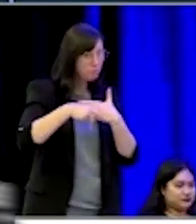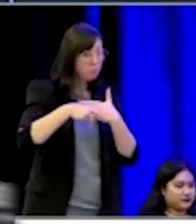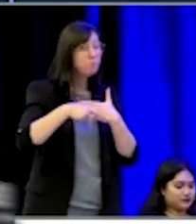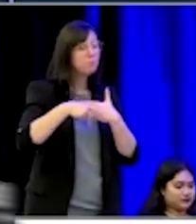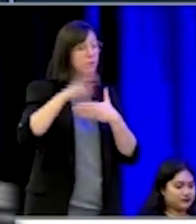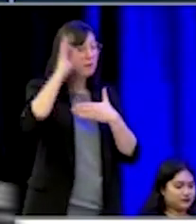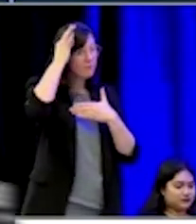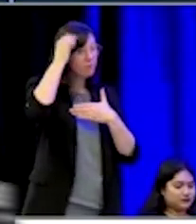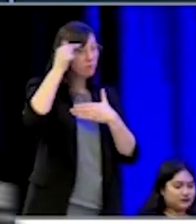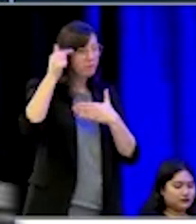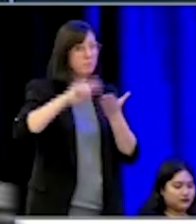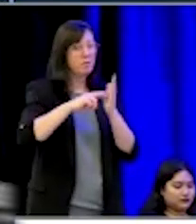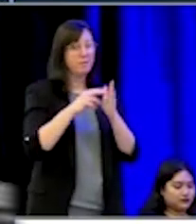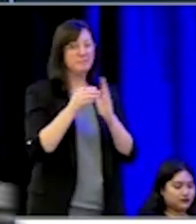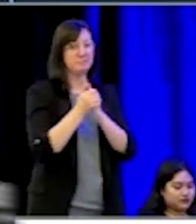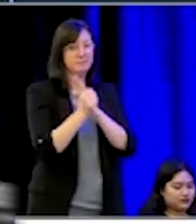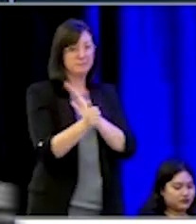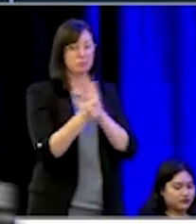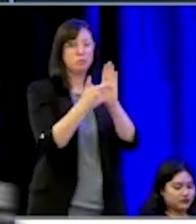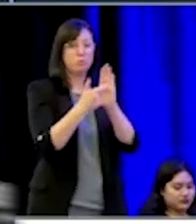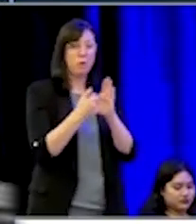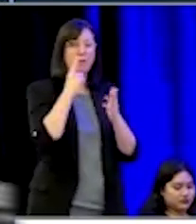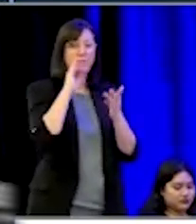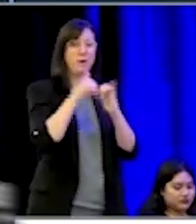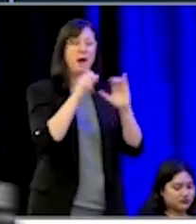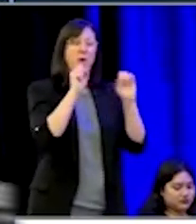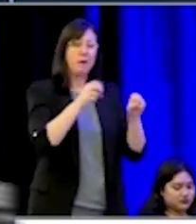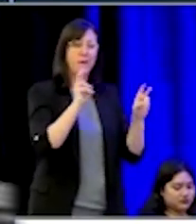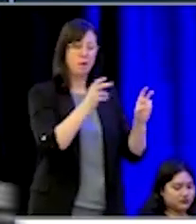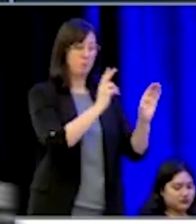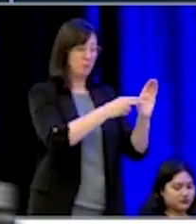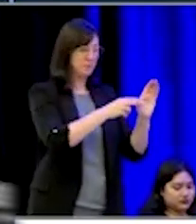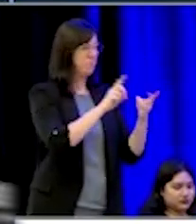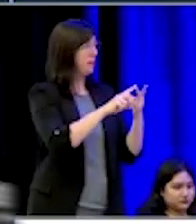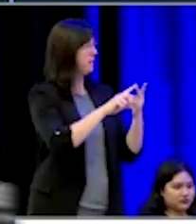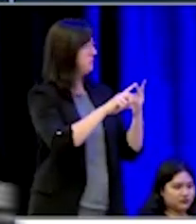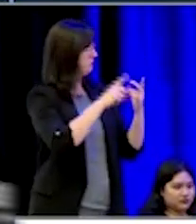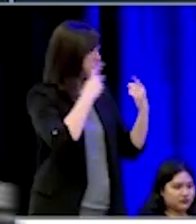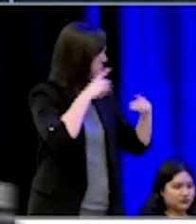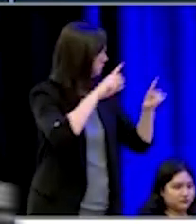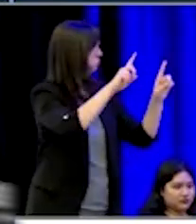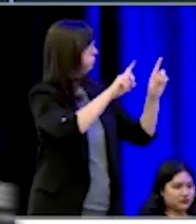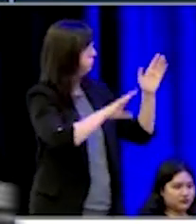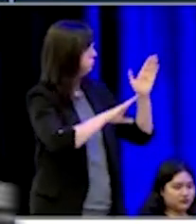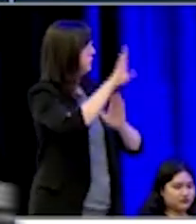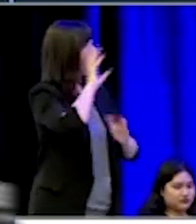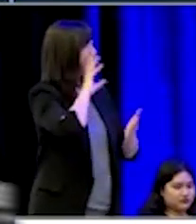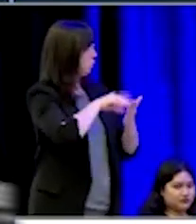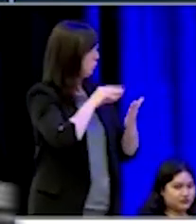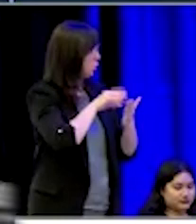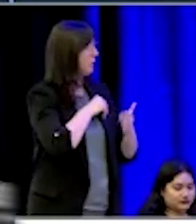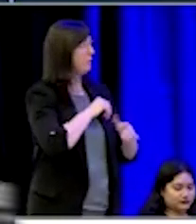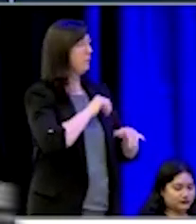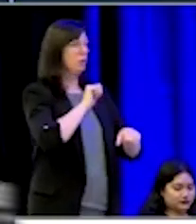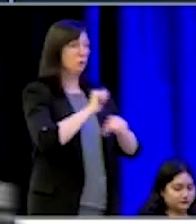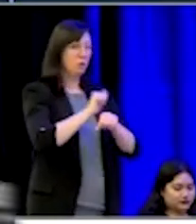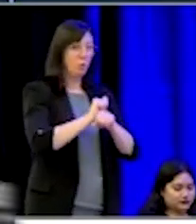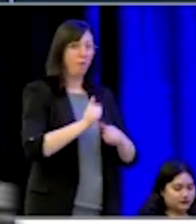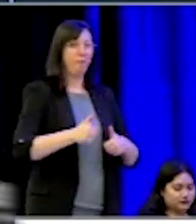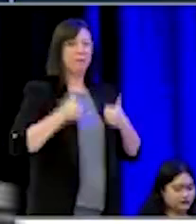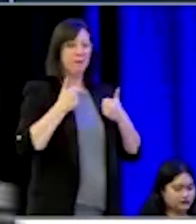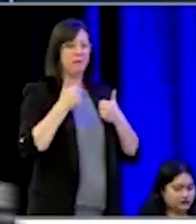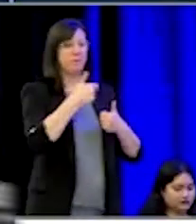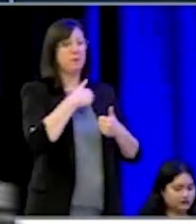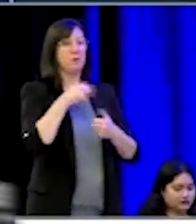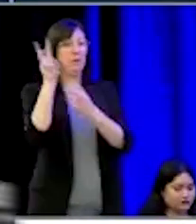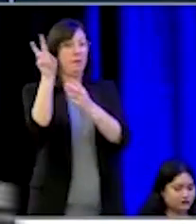the skills needed to participate and thrive in learning, work, and life. CCRW adapted these 9